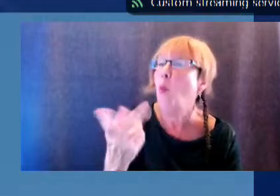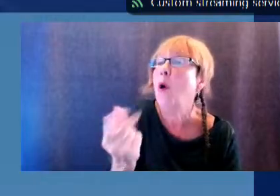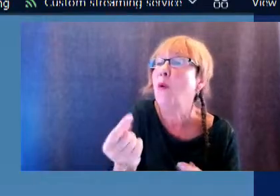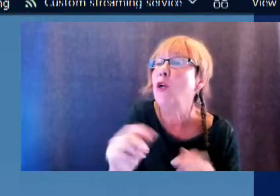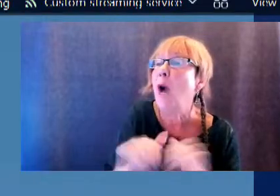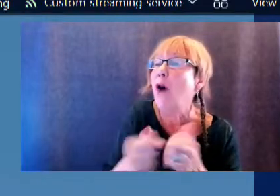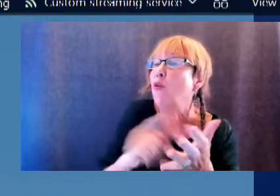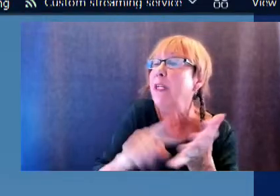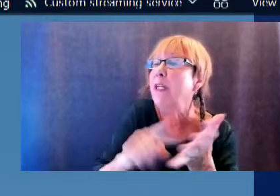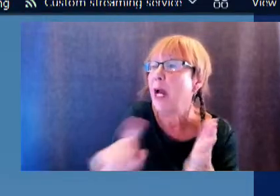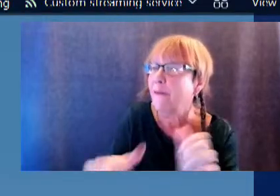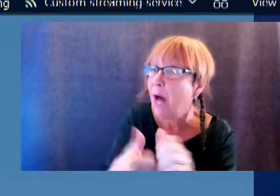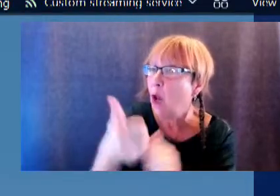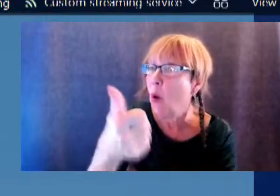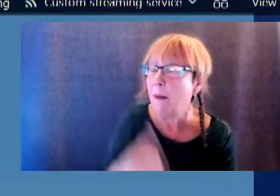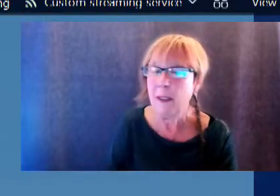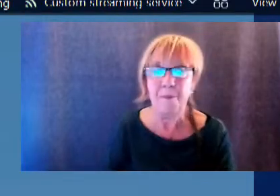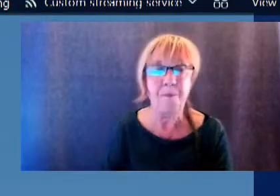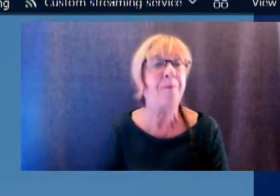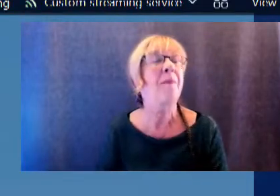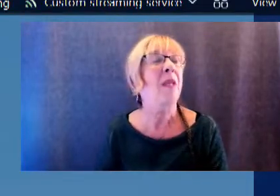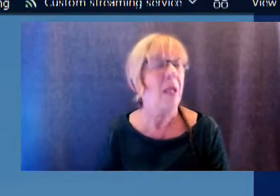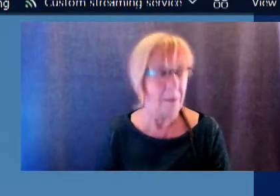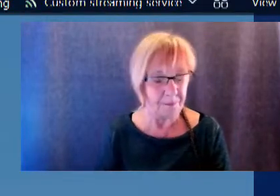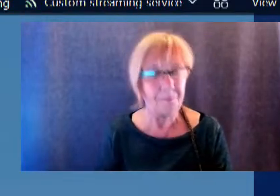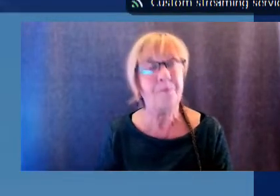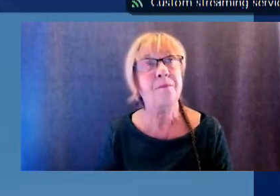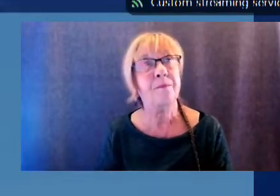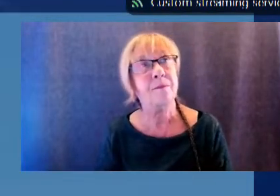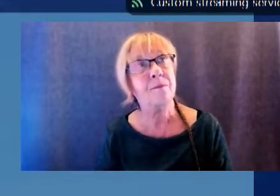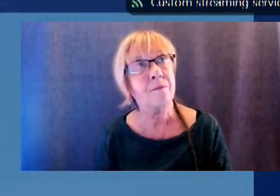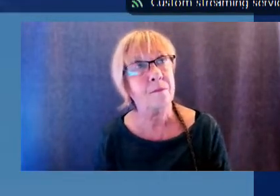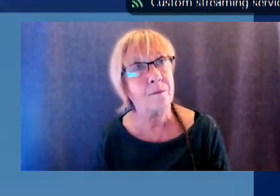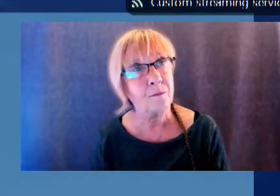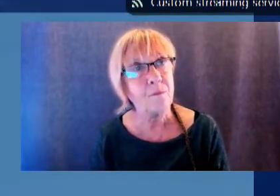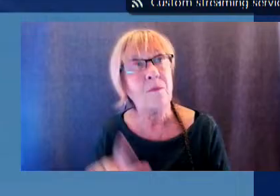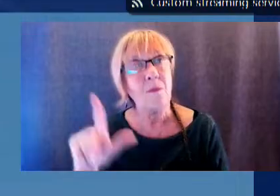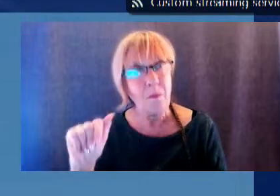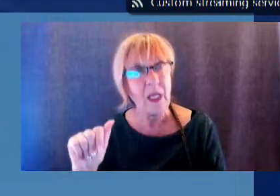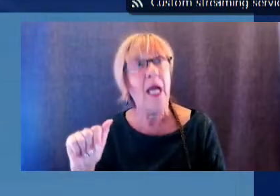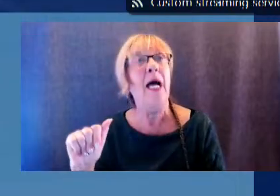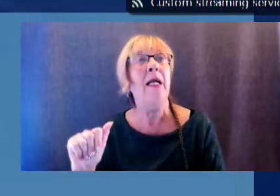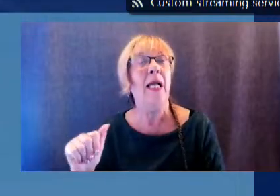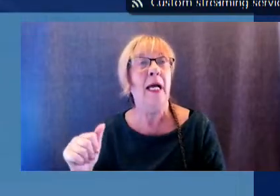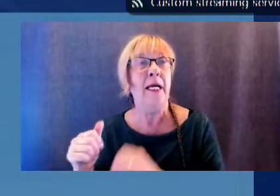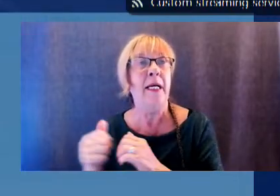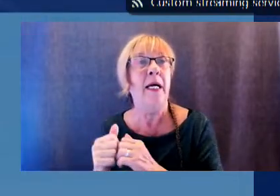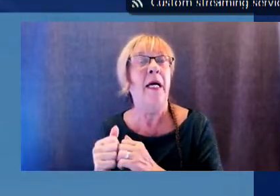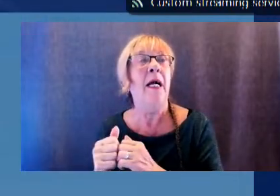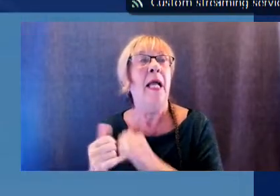Sure. Thanks for the question. So the LA County Household Relief Grant it's no longer